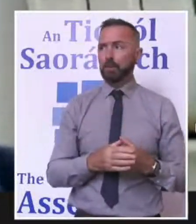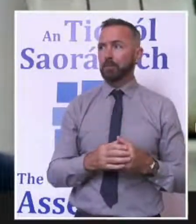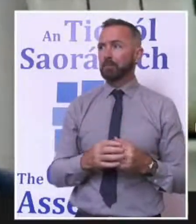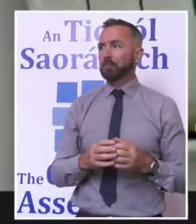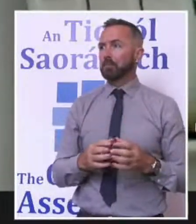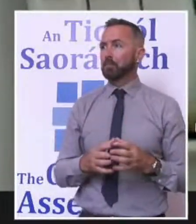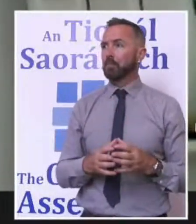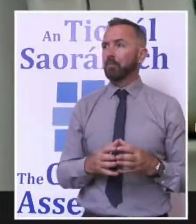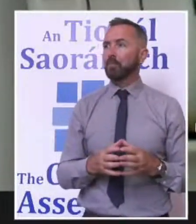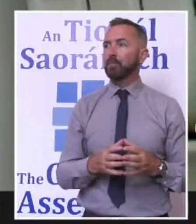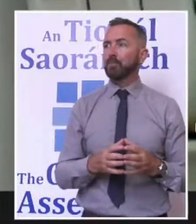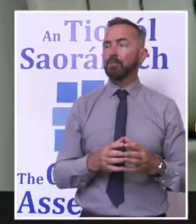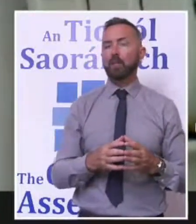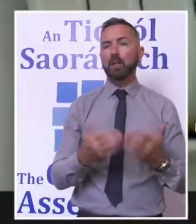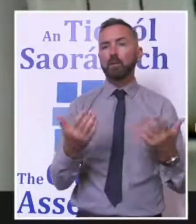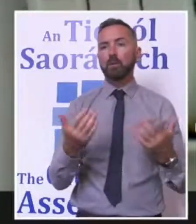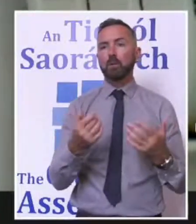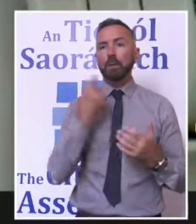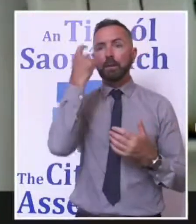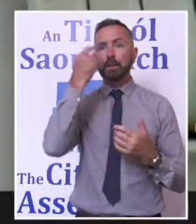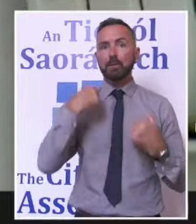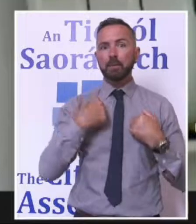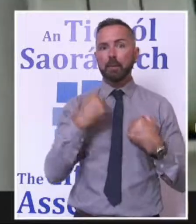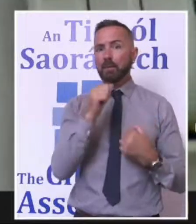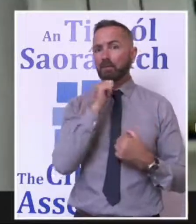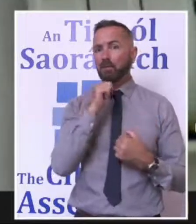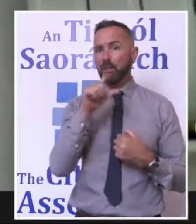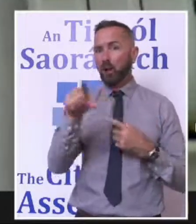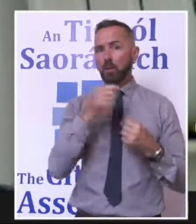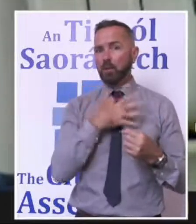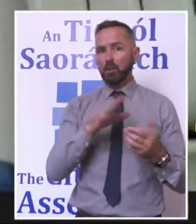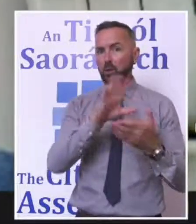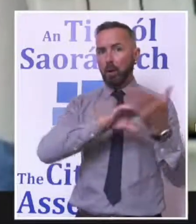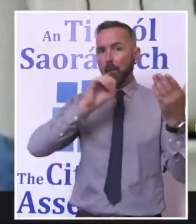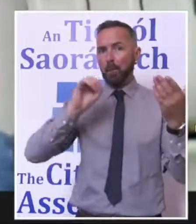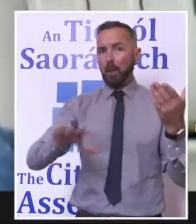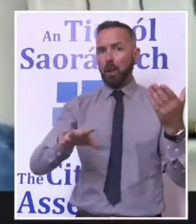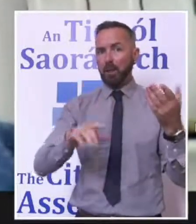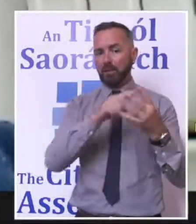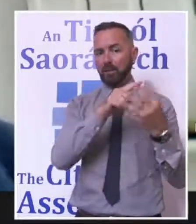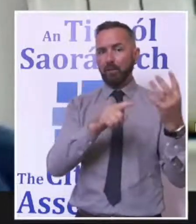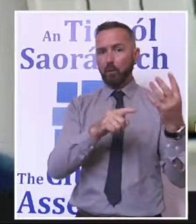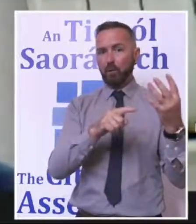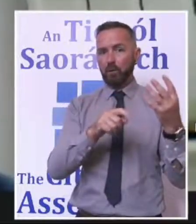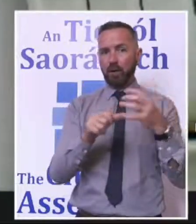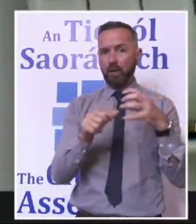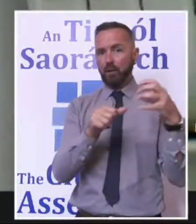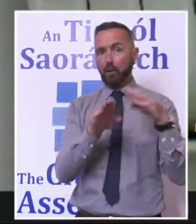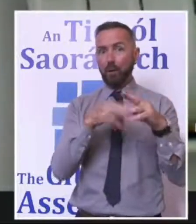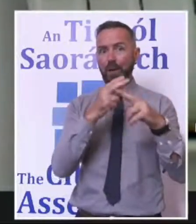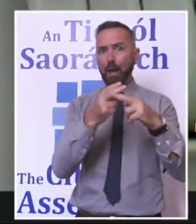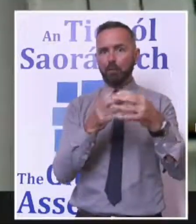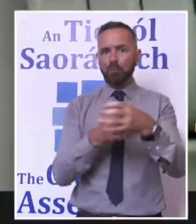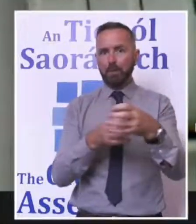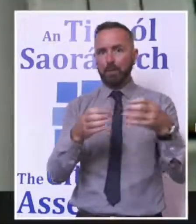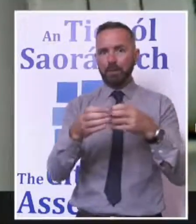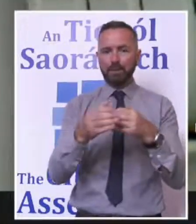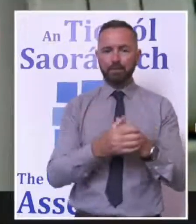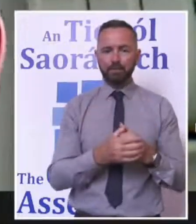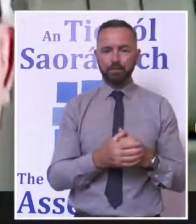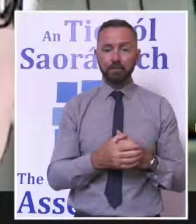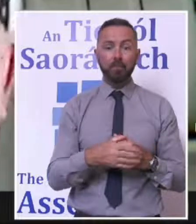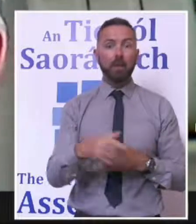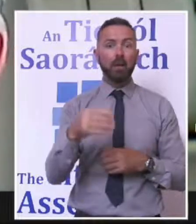Auckland City authorities. So it seems to me that that's not an option. And there's frankly a reason for us talking about Manchester and not talking about Birmingham,